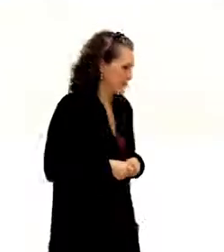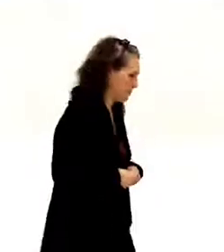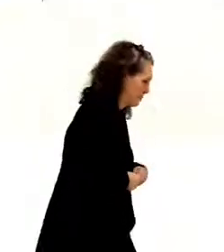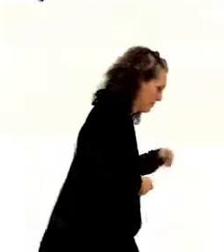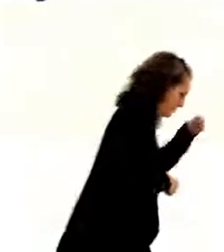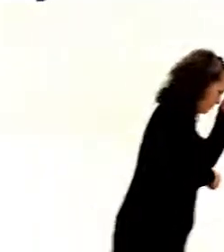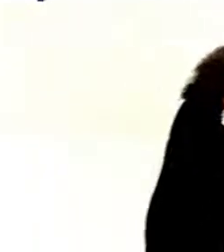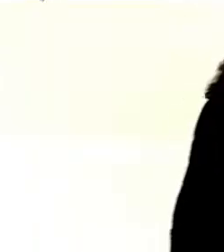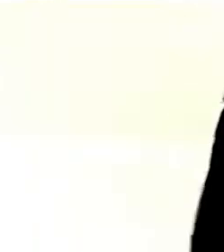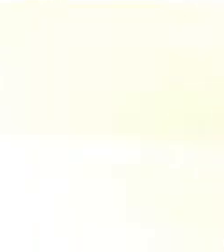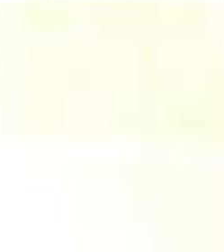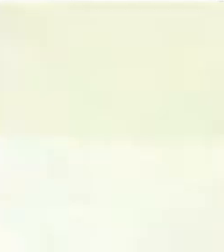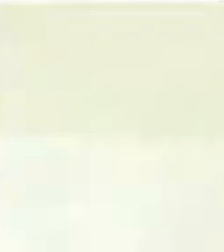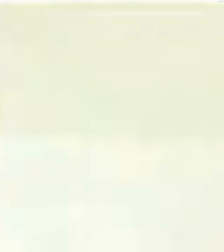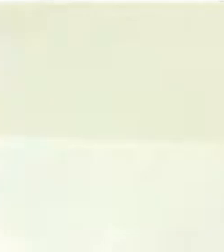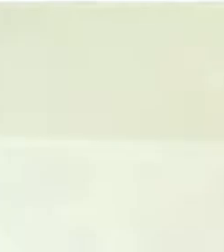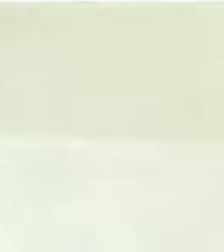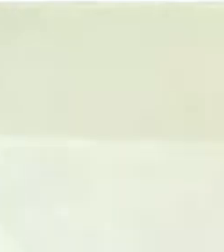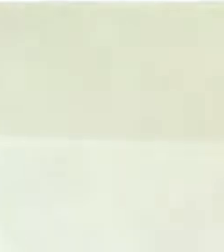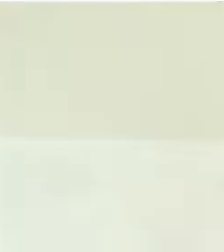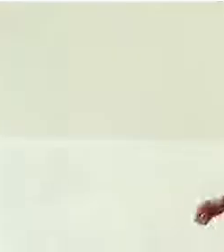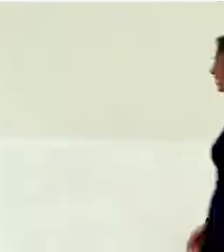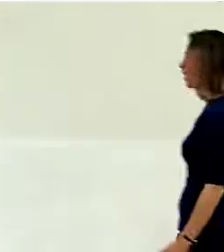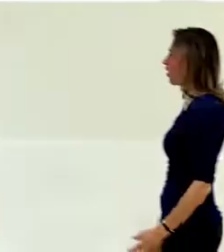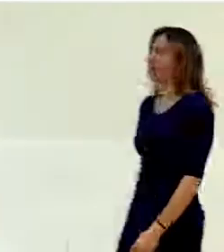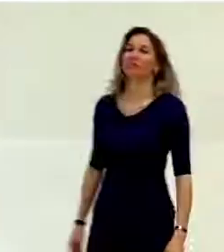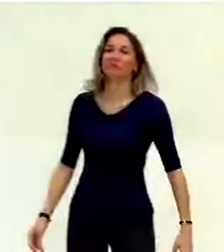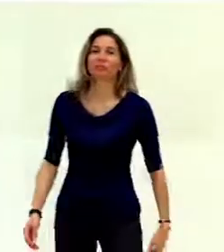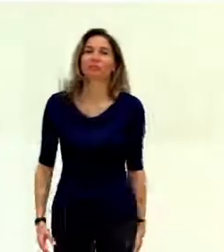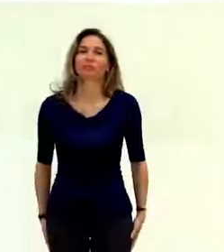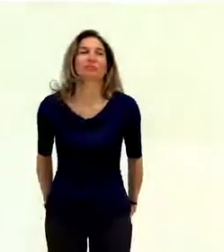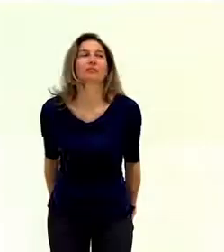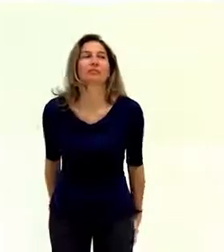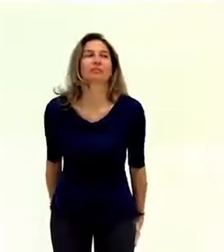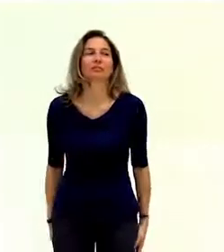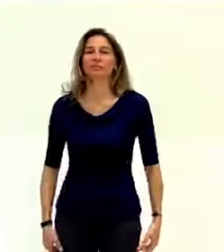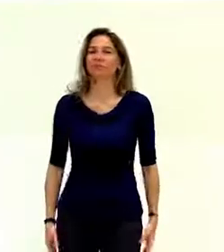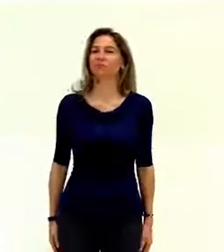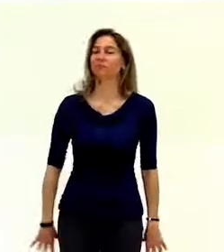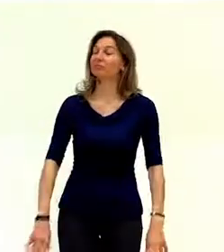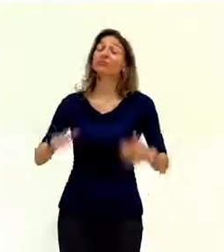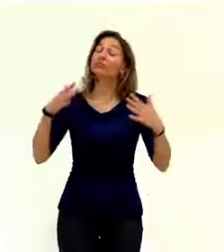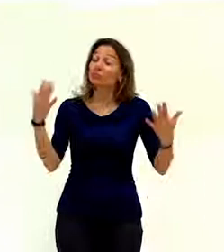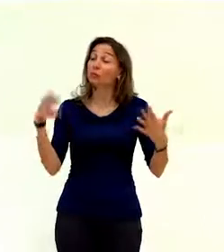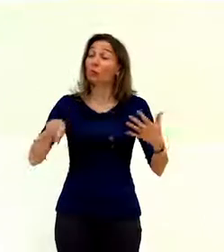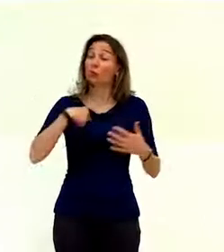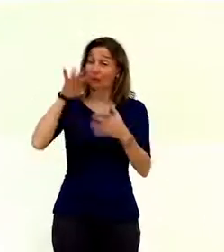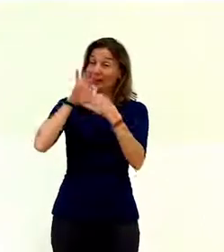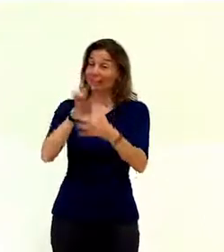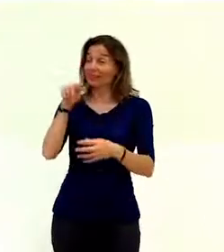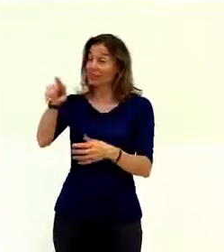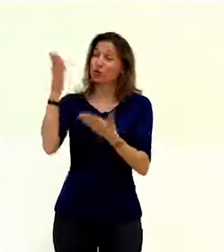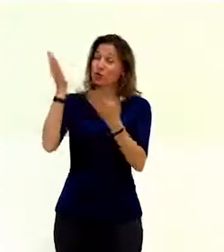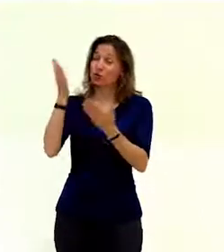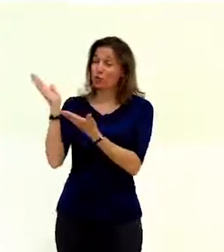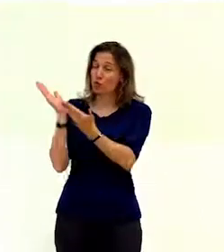More technical stuff here, a bit on the delivery and financing of public service obligations,